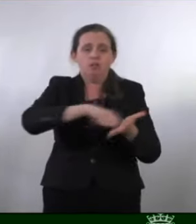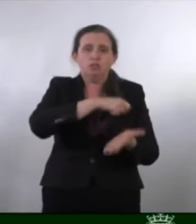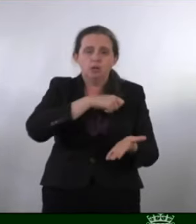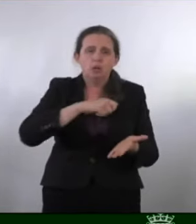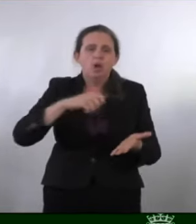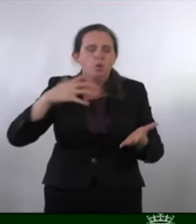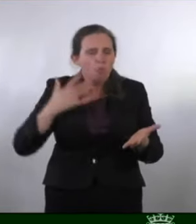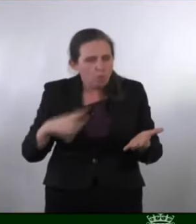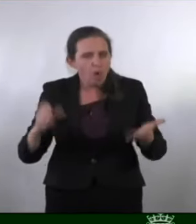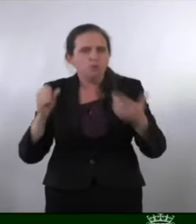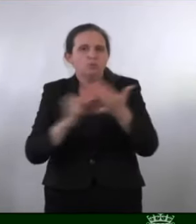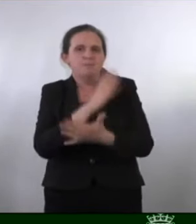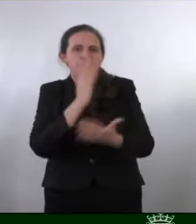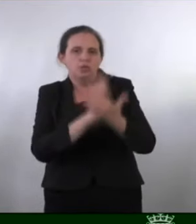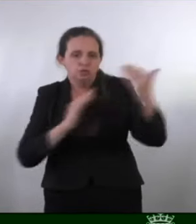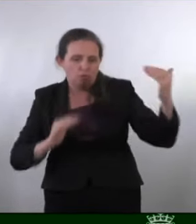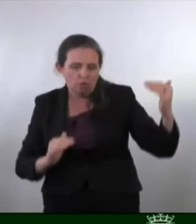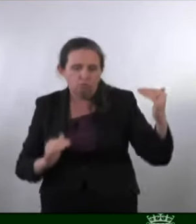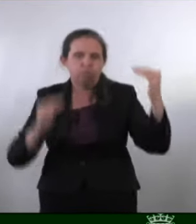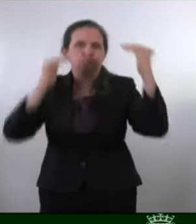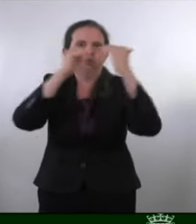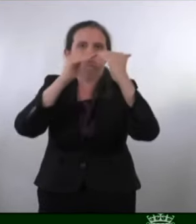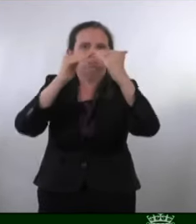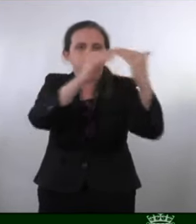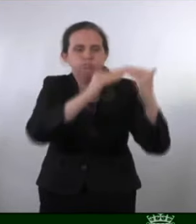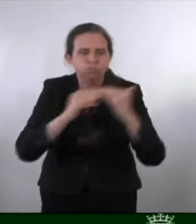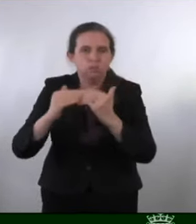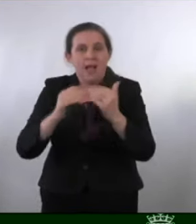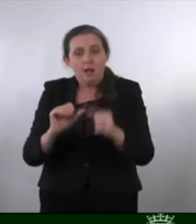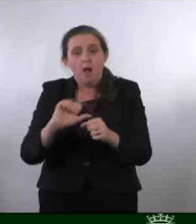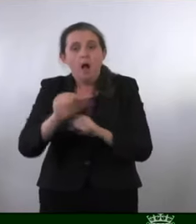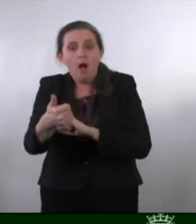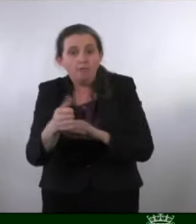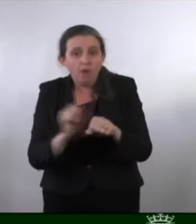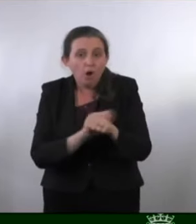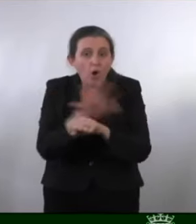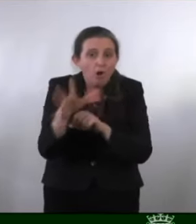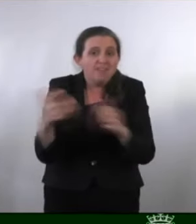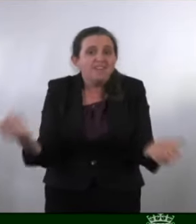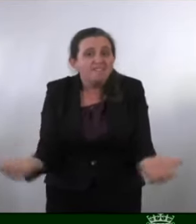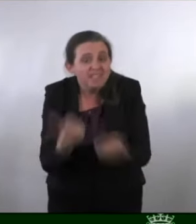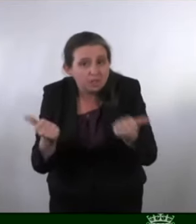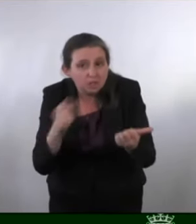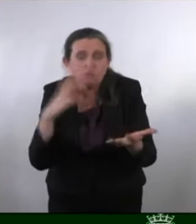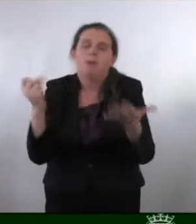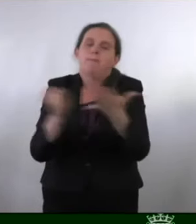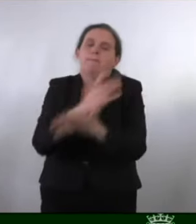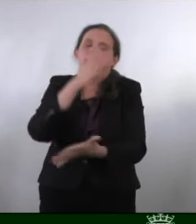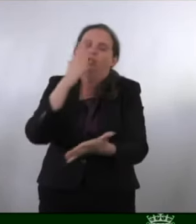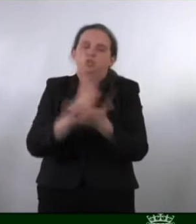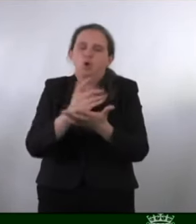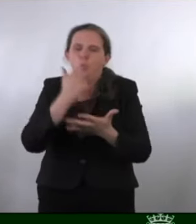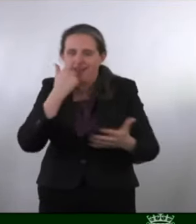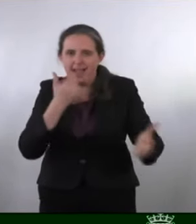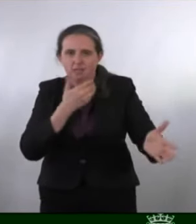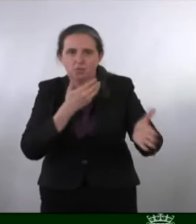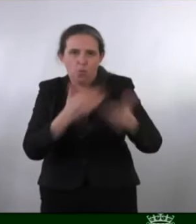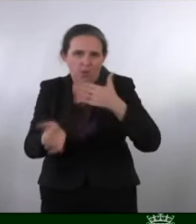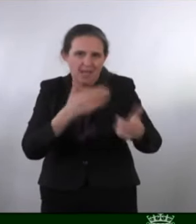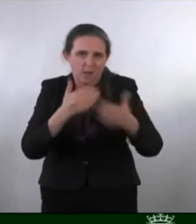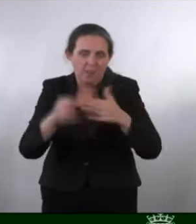with renewed vigour once this pandemic is over. Baldwin. Thank you, Mr. Speaker. And given how